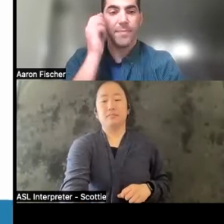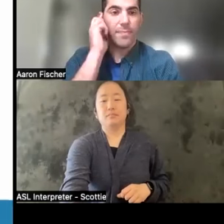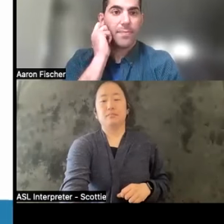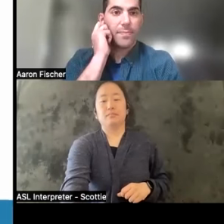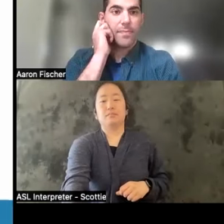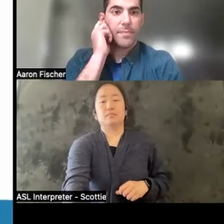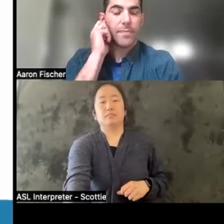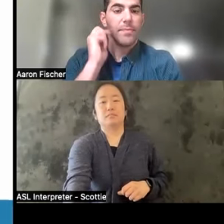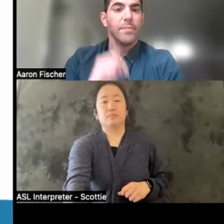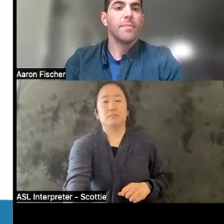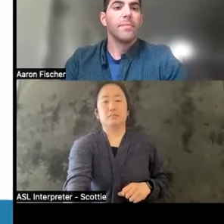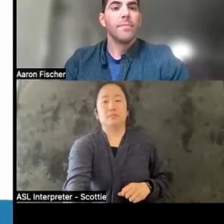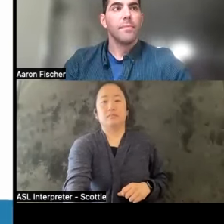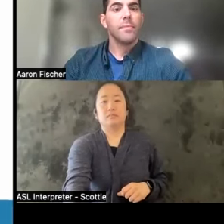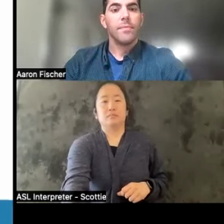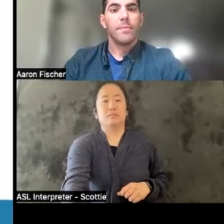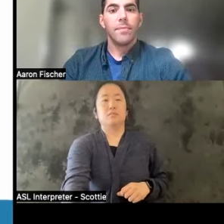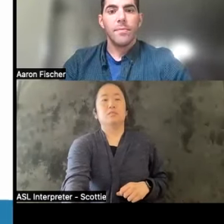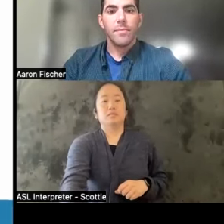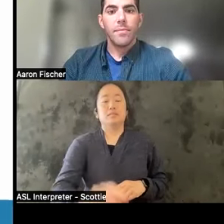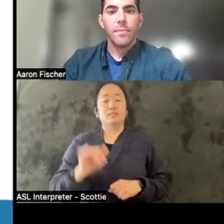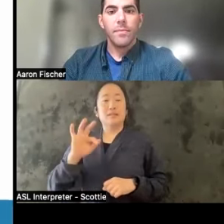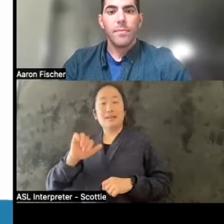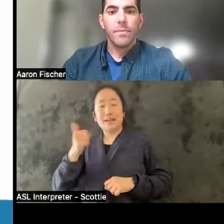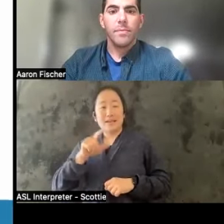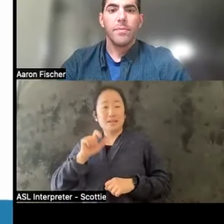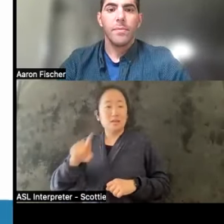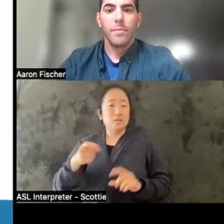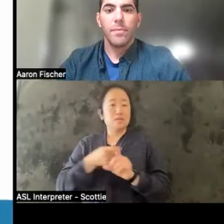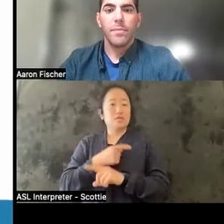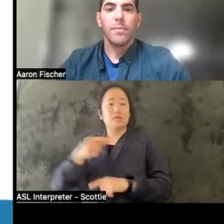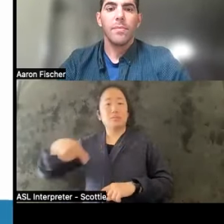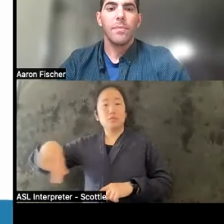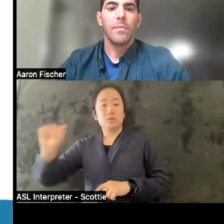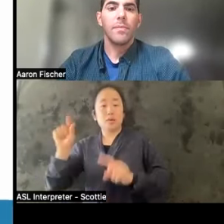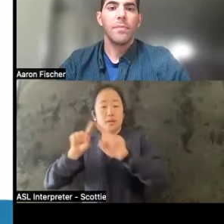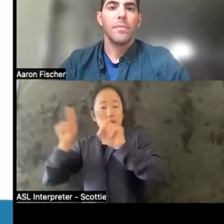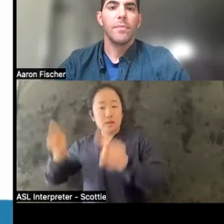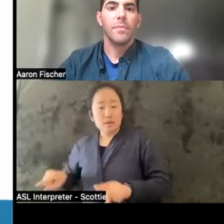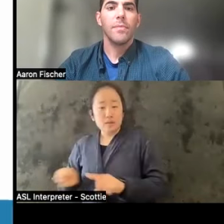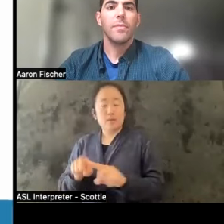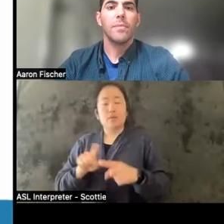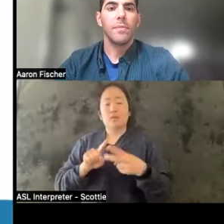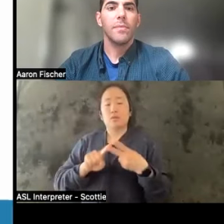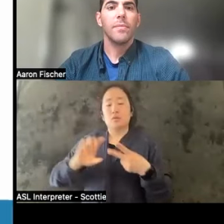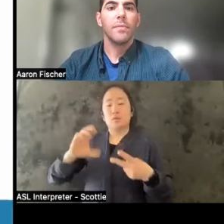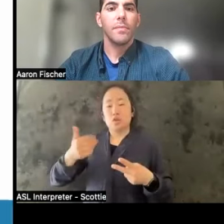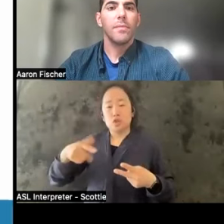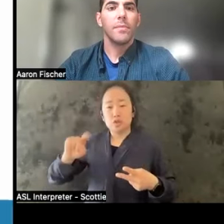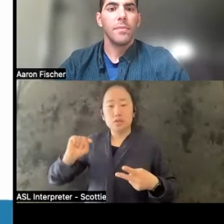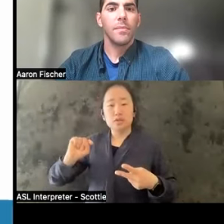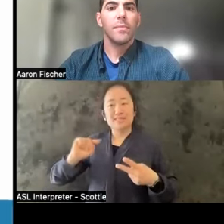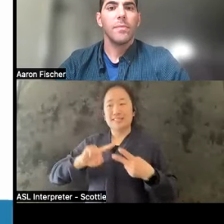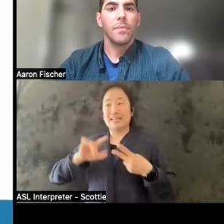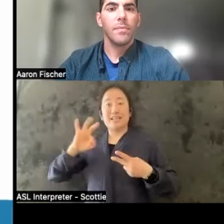that have been typed into the chat box or the question and answer box if we haven't had a chance to answer them live, to get back to you on